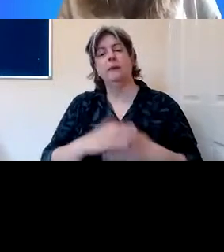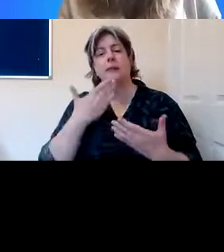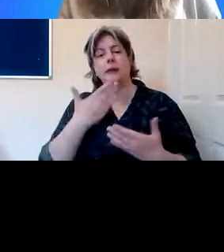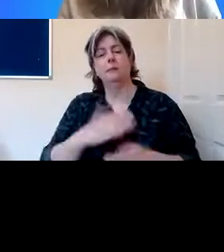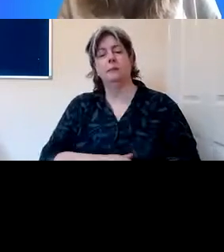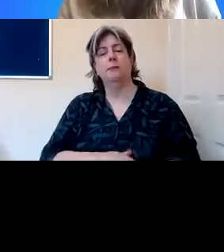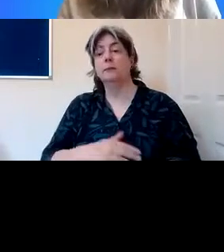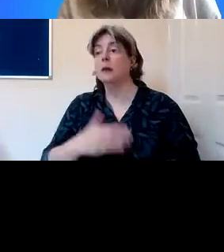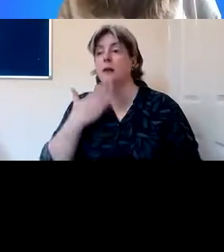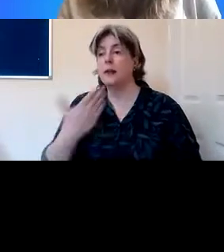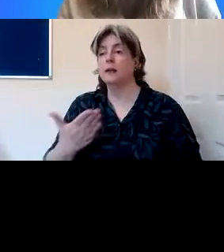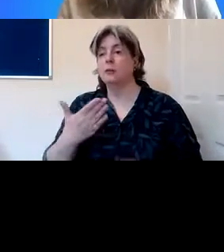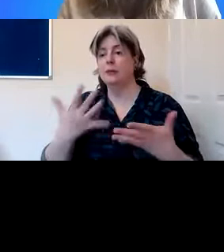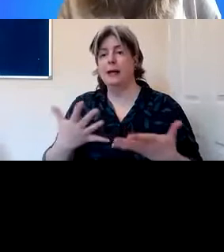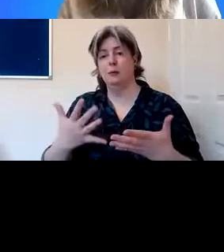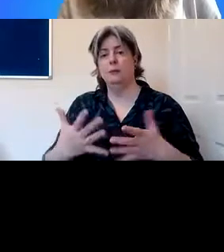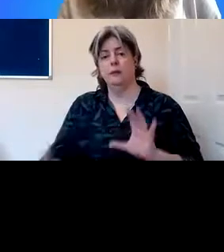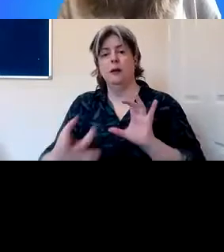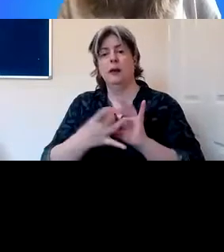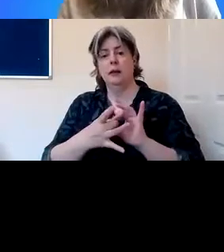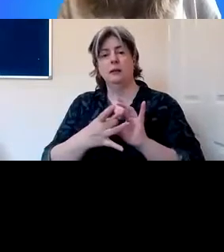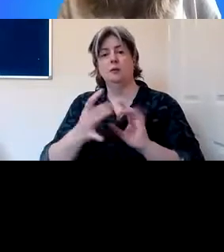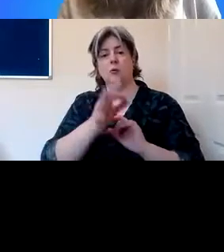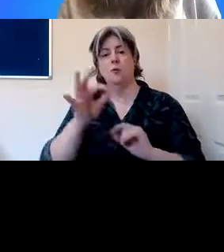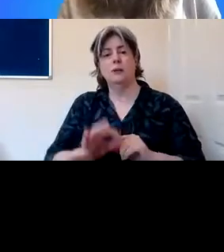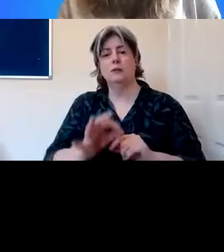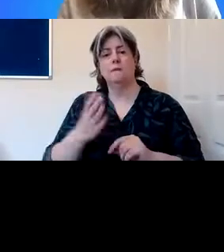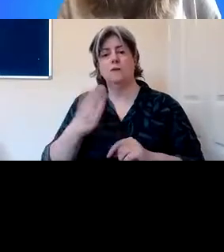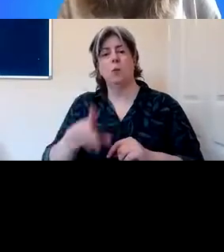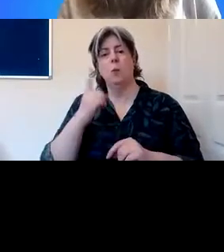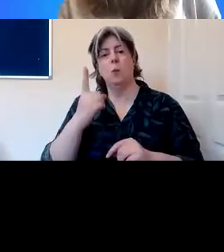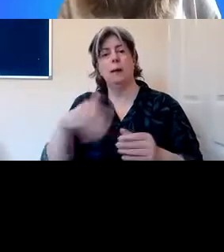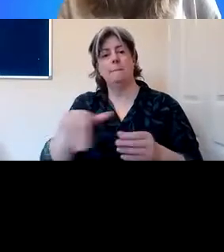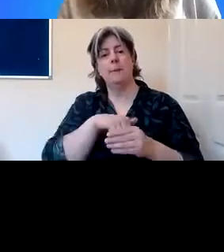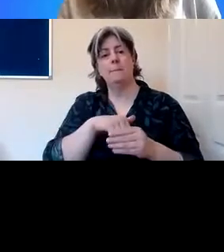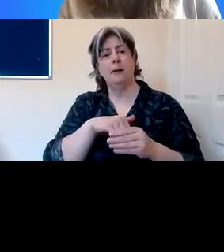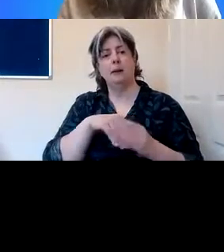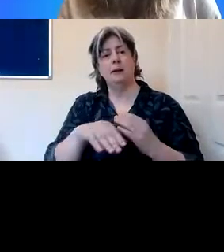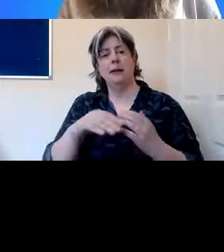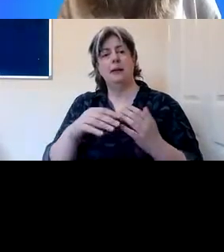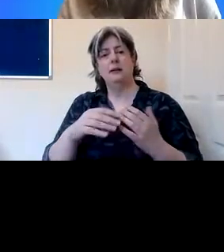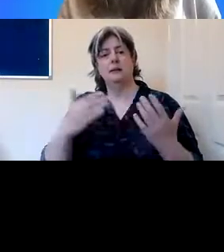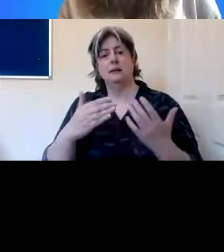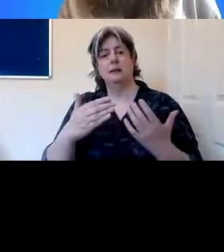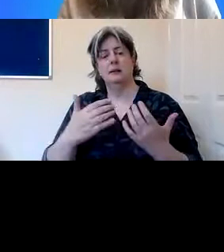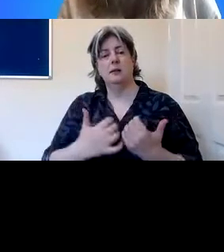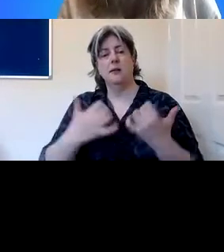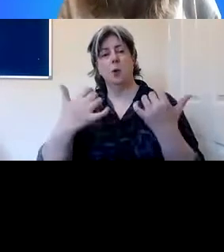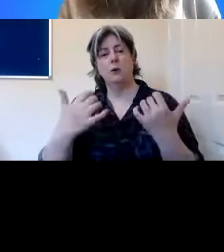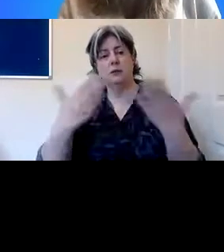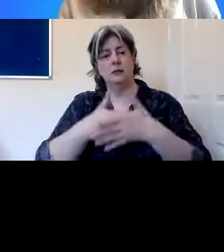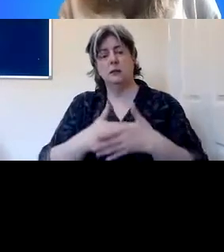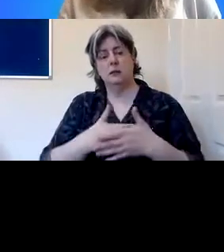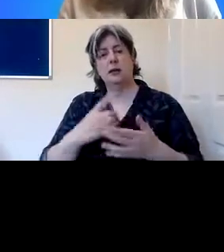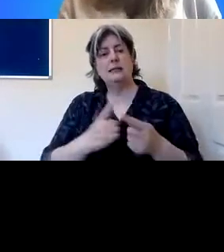a related question that's come in from one of our members in the audience, and this is around headteacher pay. So I'm